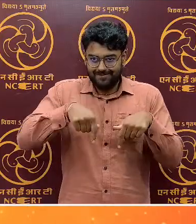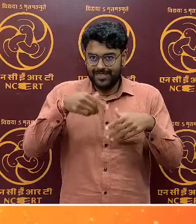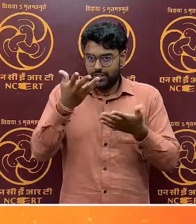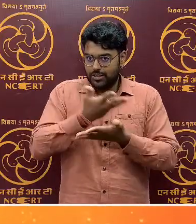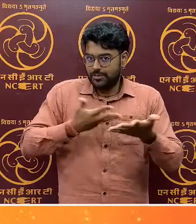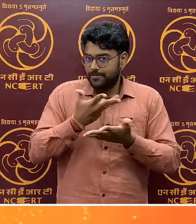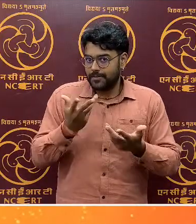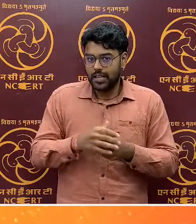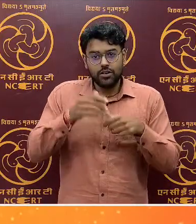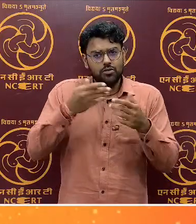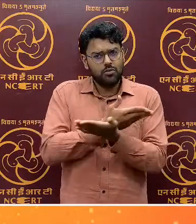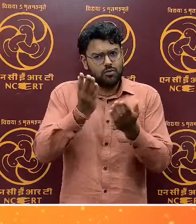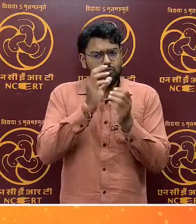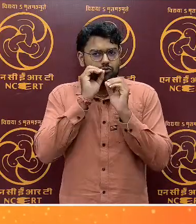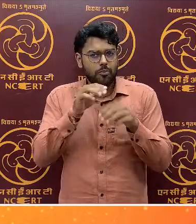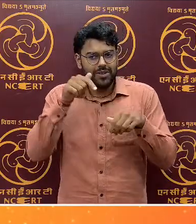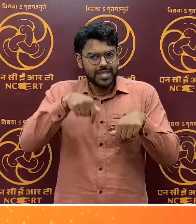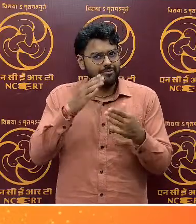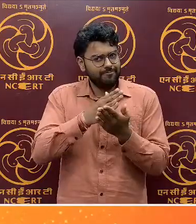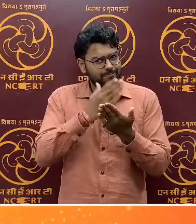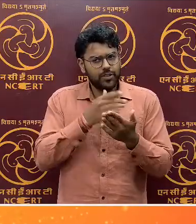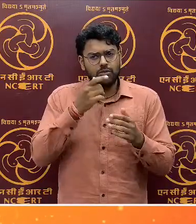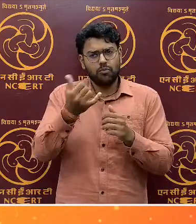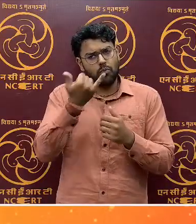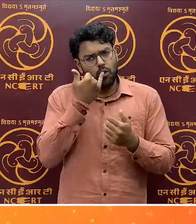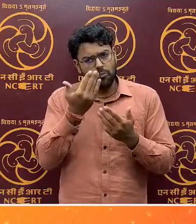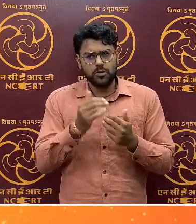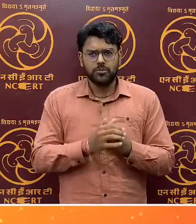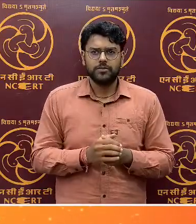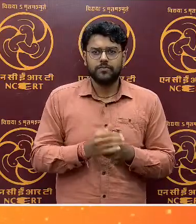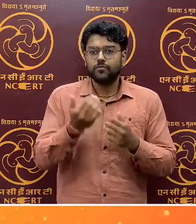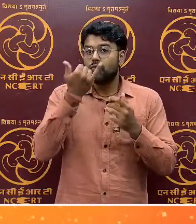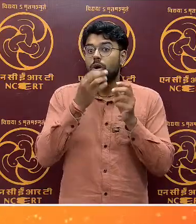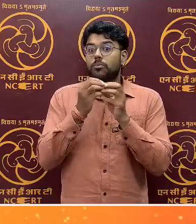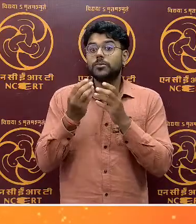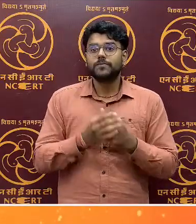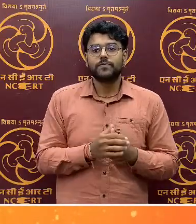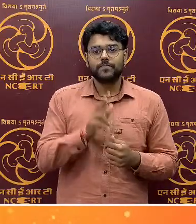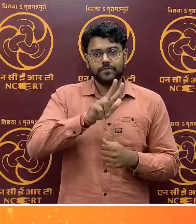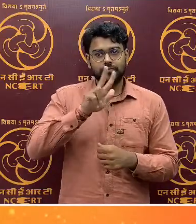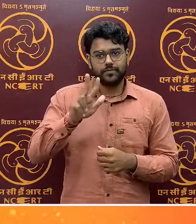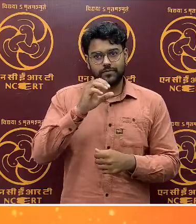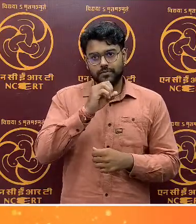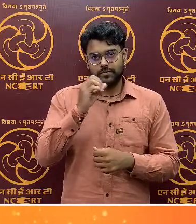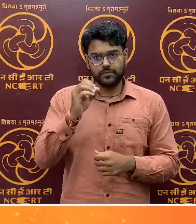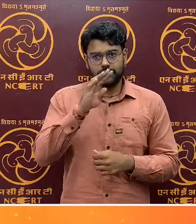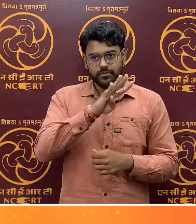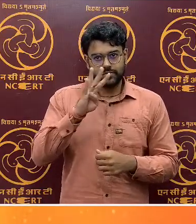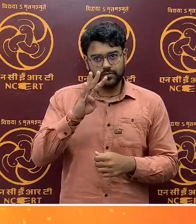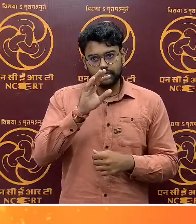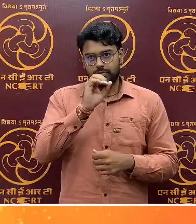tell you, session is live and interactive, so you can give us a call. Our phone number is